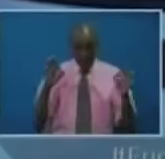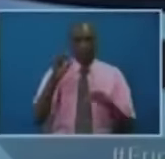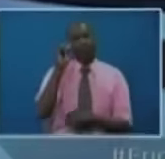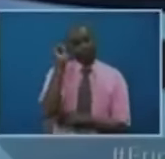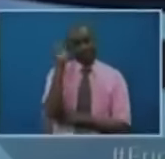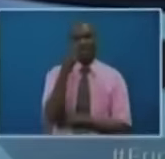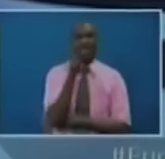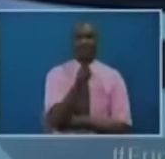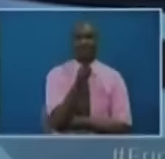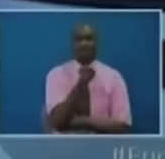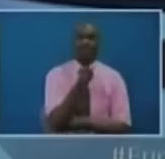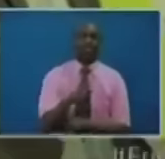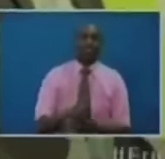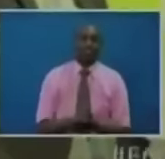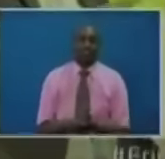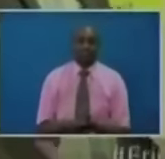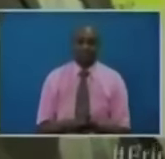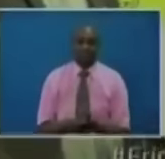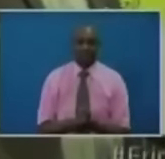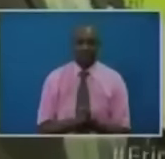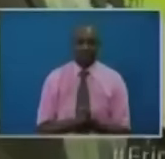Kenya.